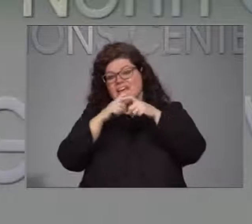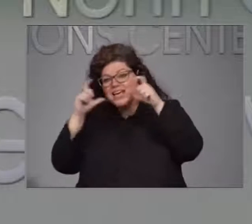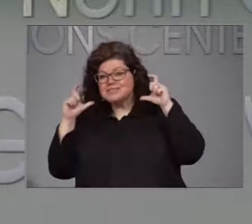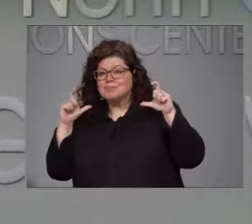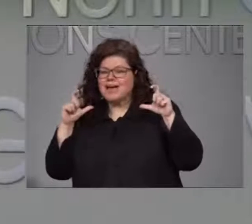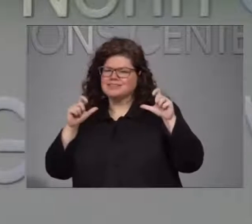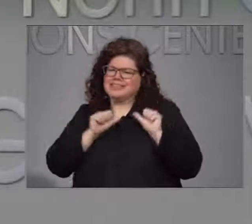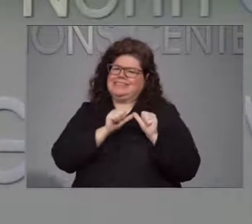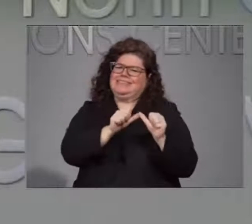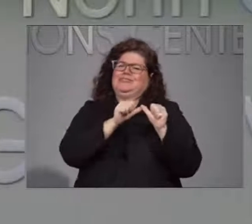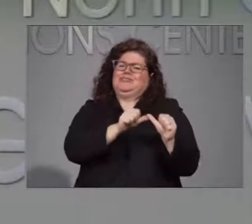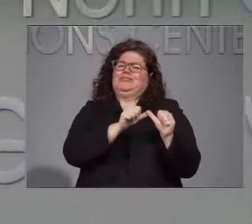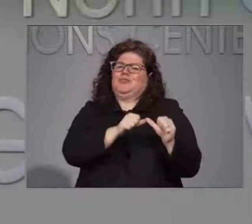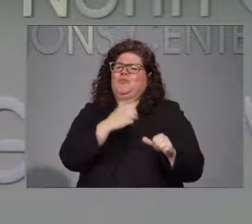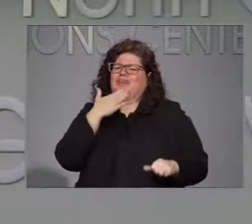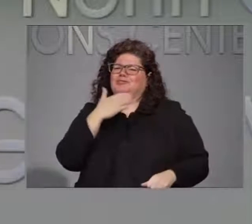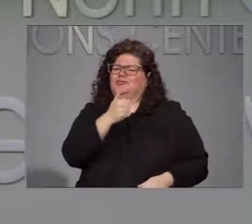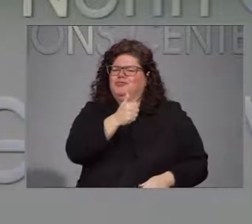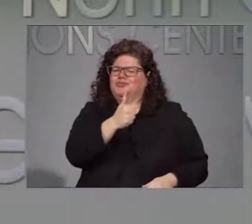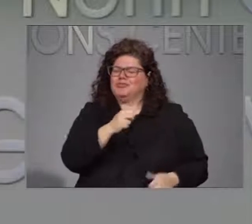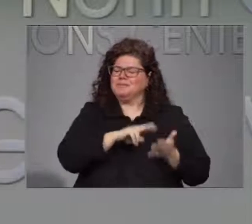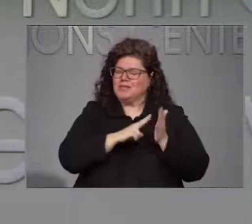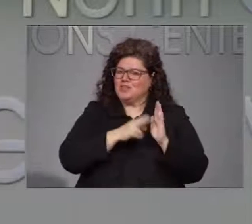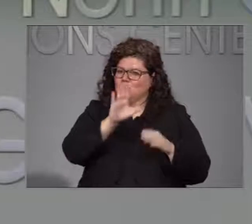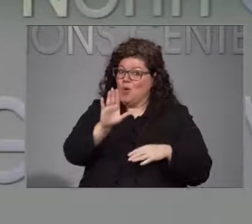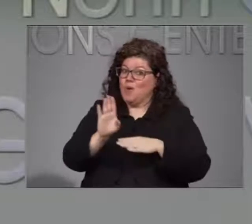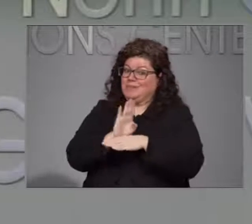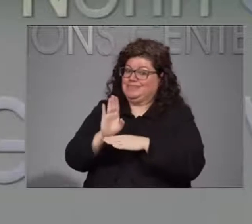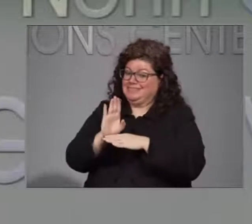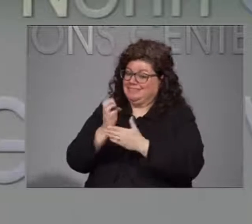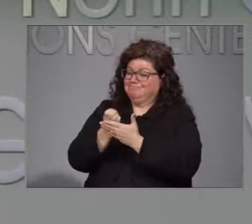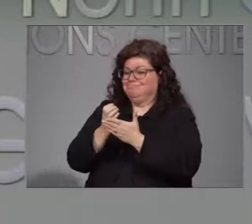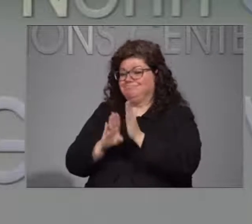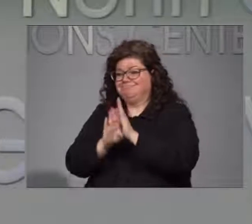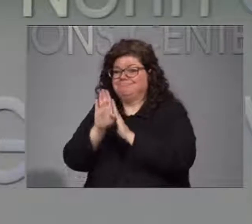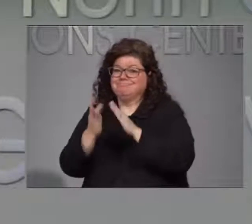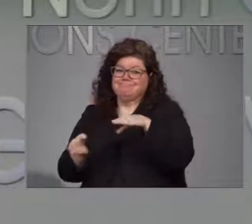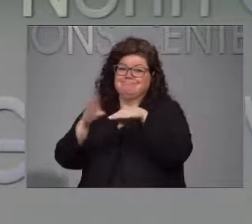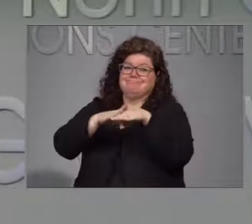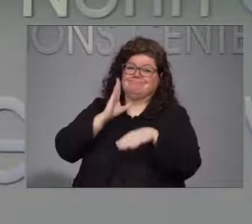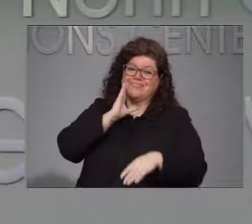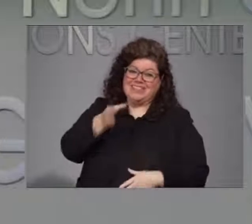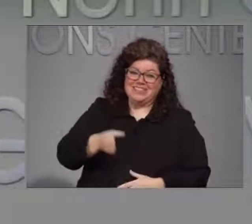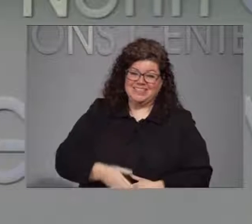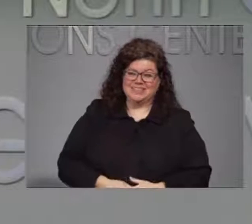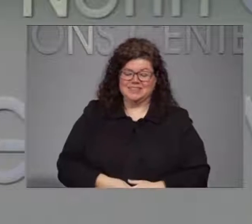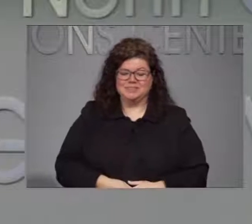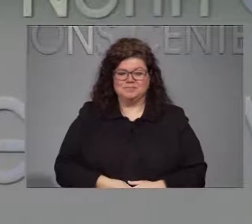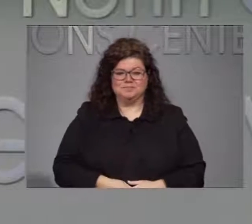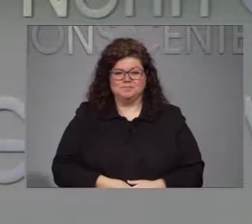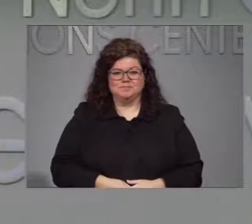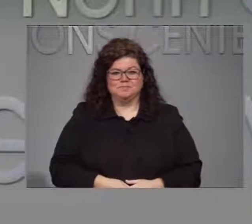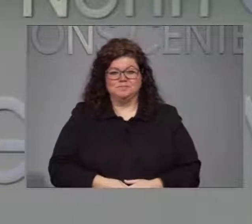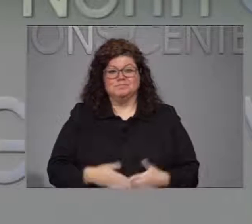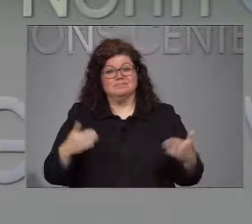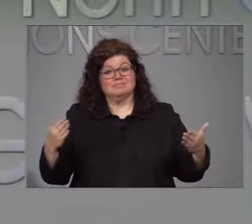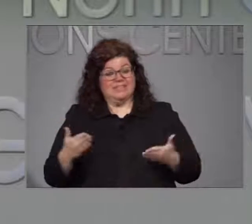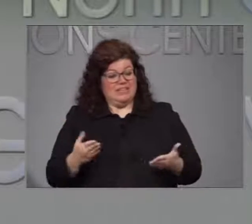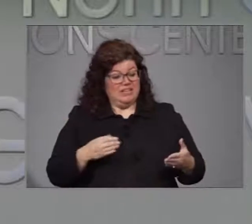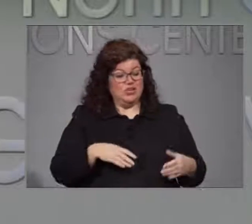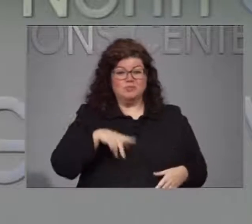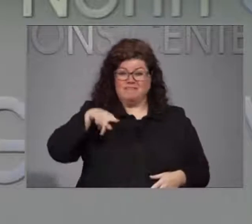that good work. It's going to be good business for you too. We'll continue to use caution in our stages of easing